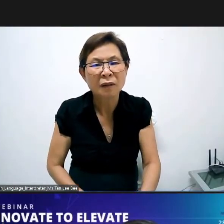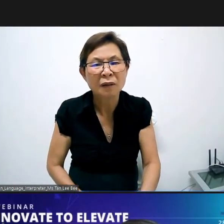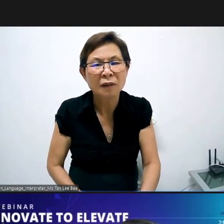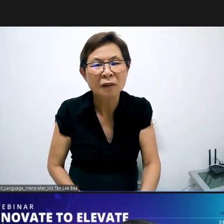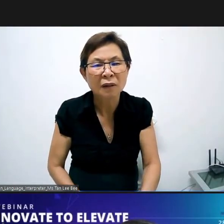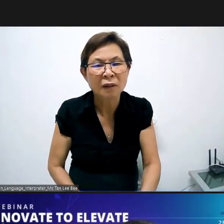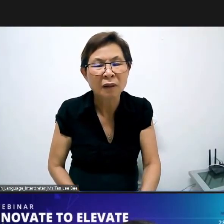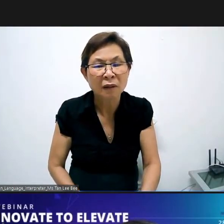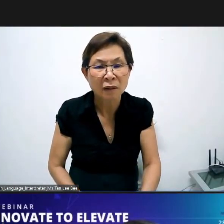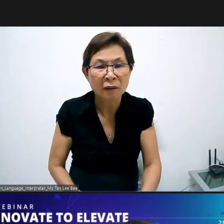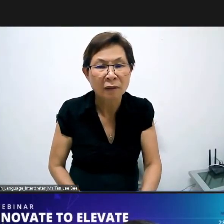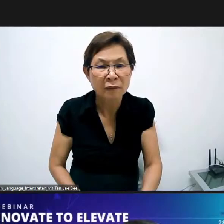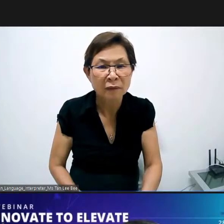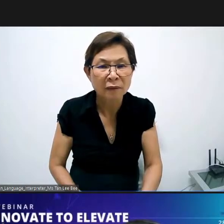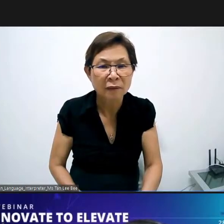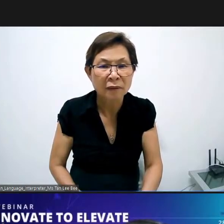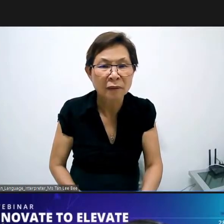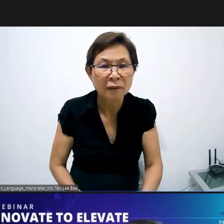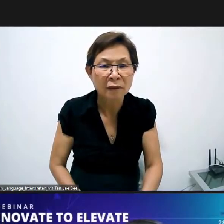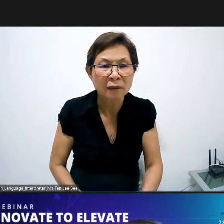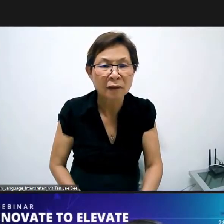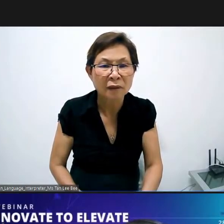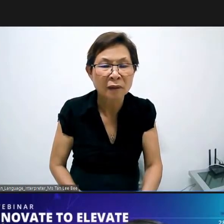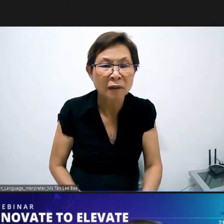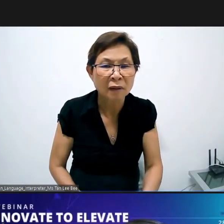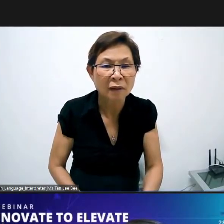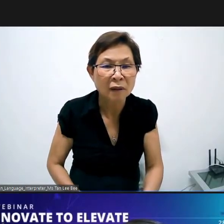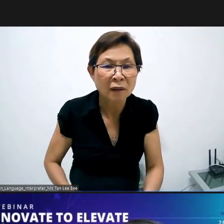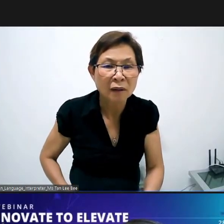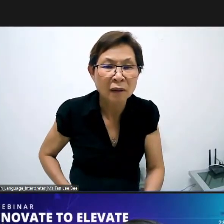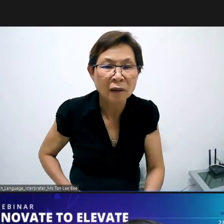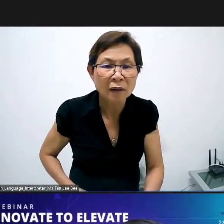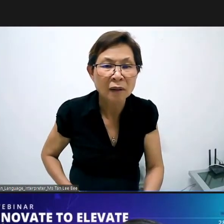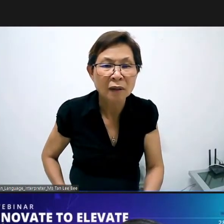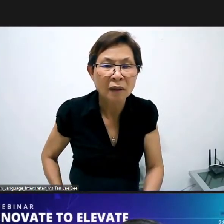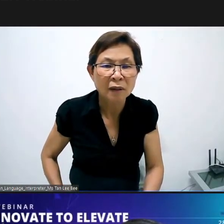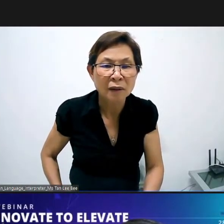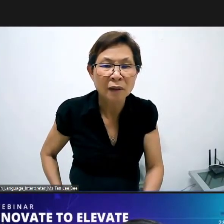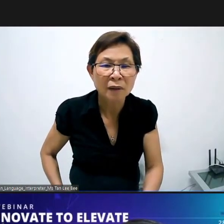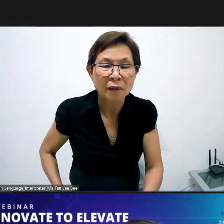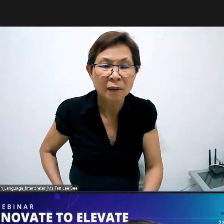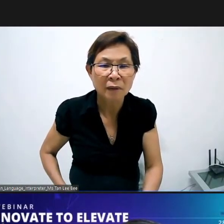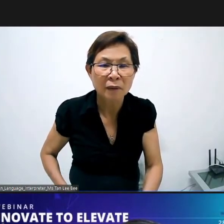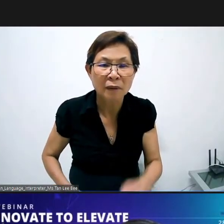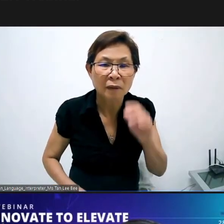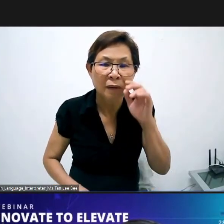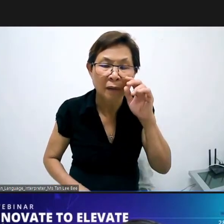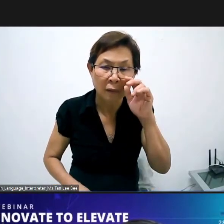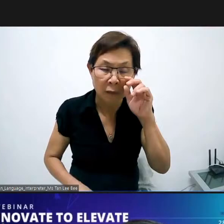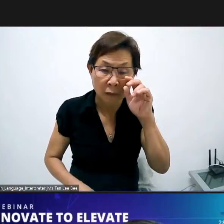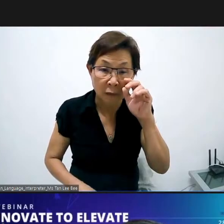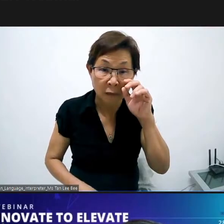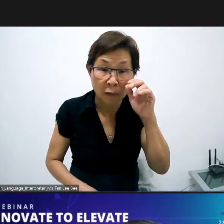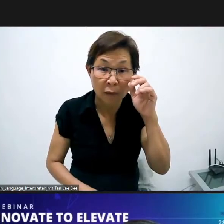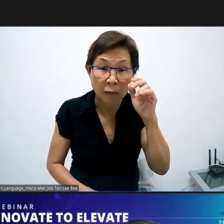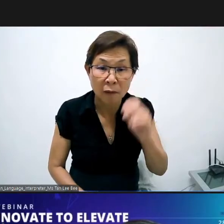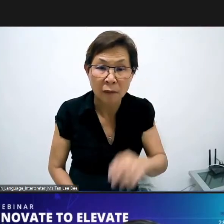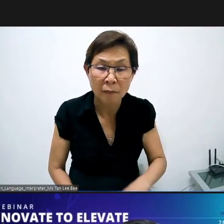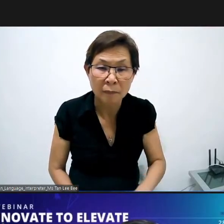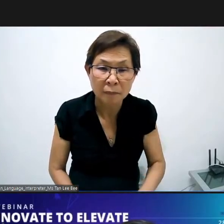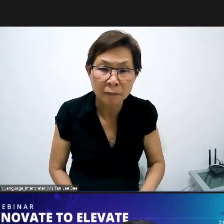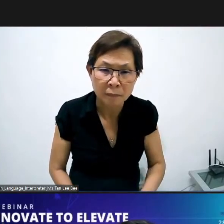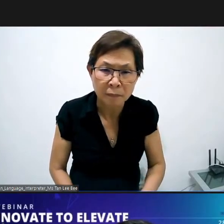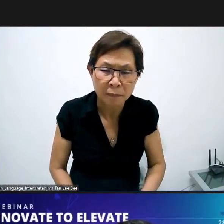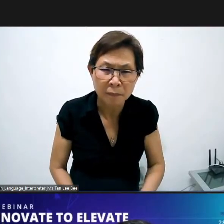if the size of the text is larger, it make them process the text slower. This